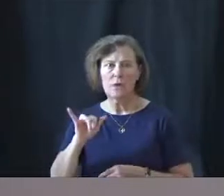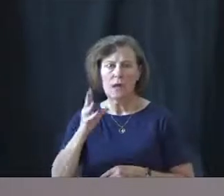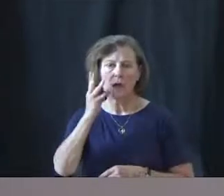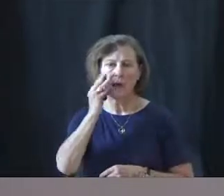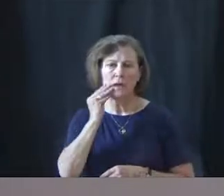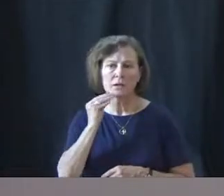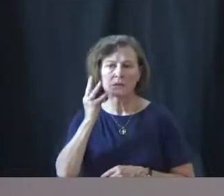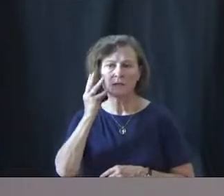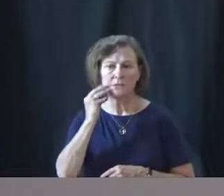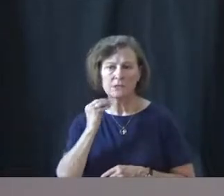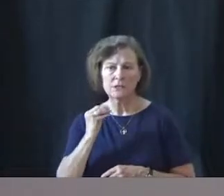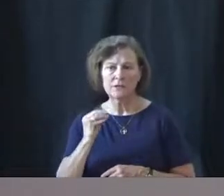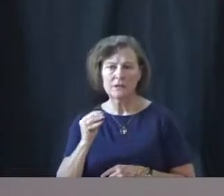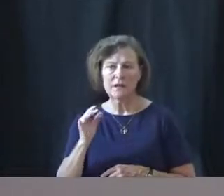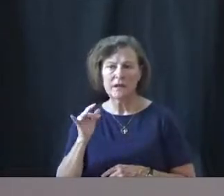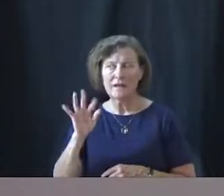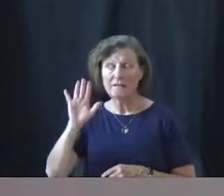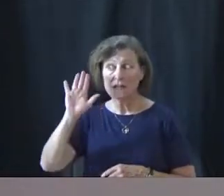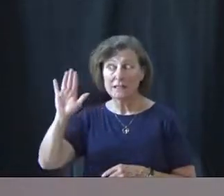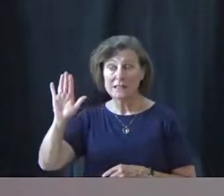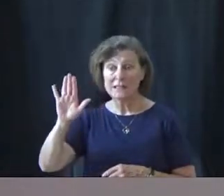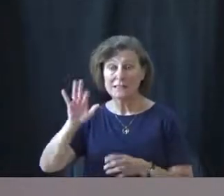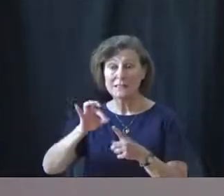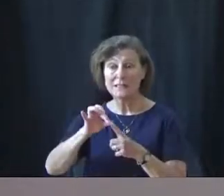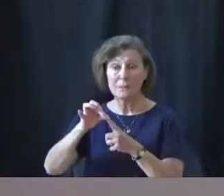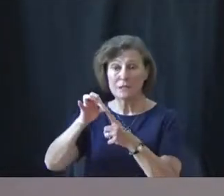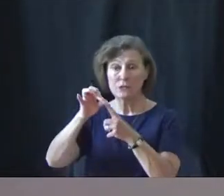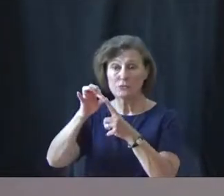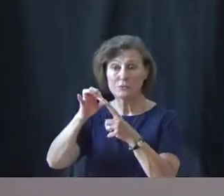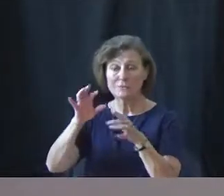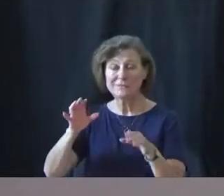his spiritual journey.